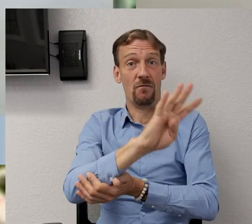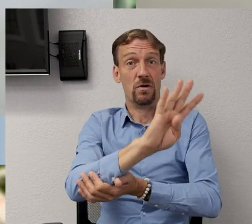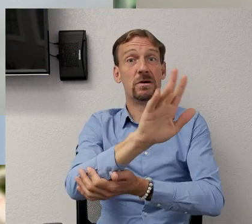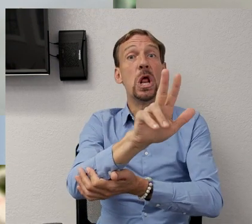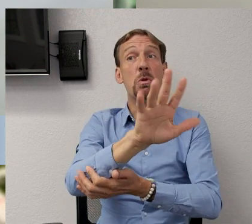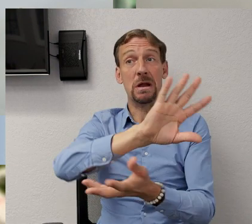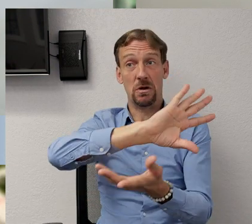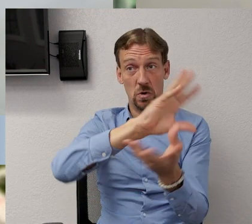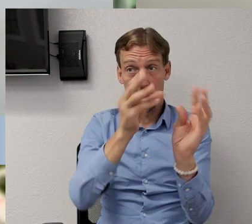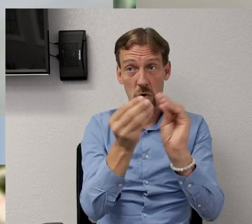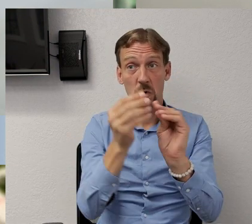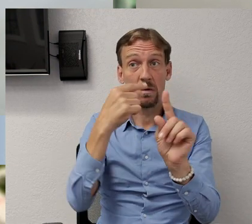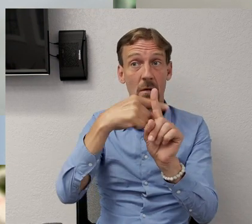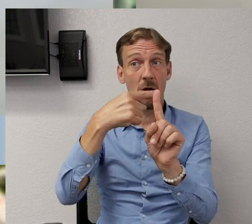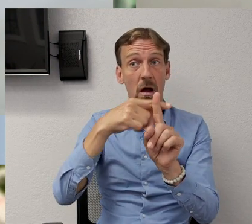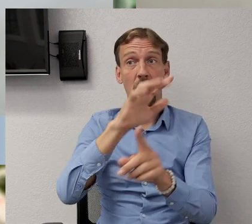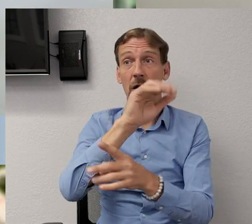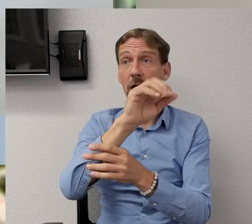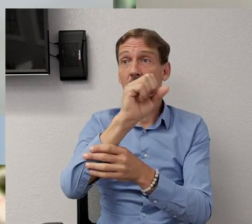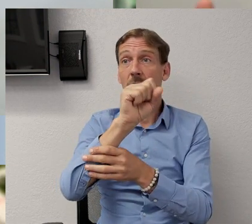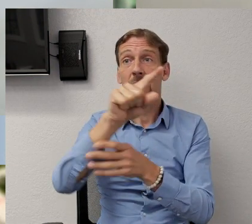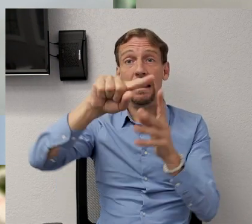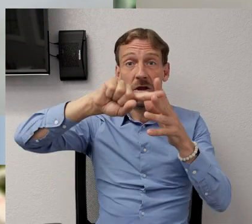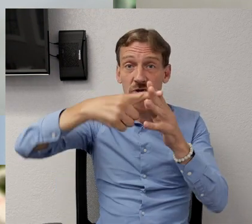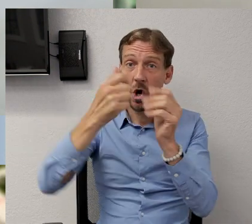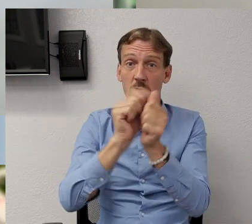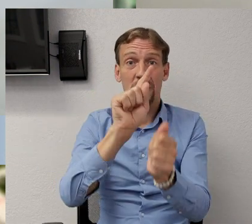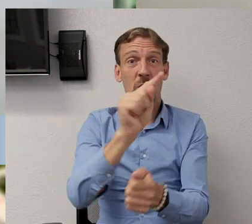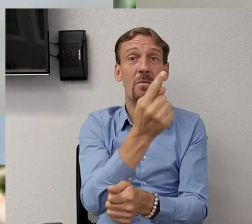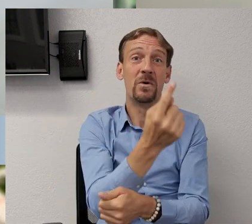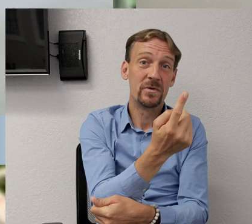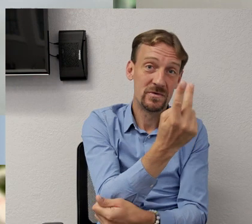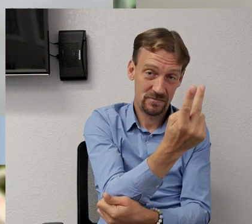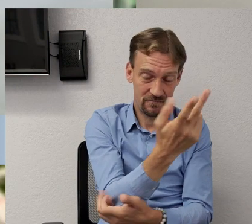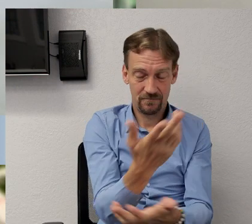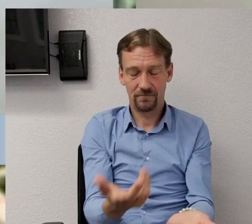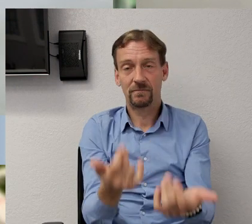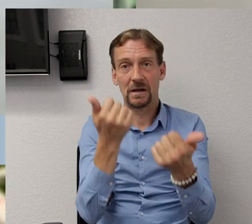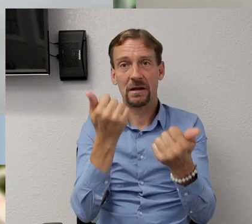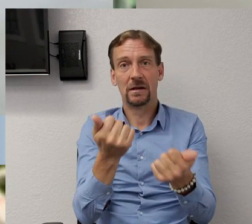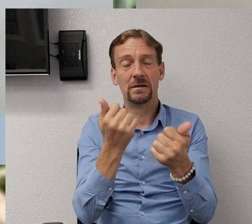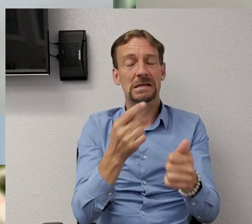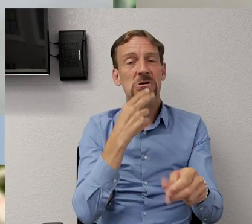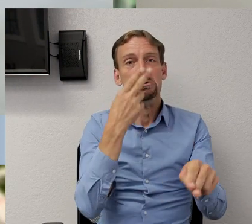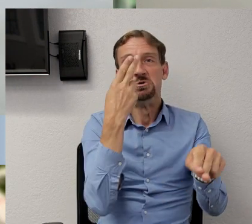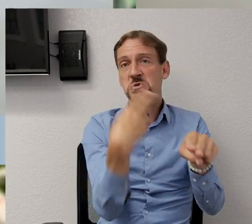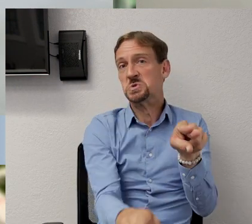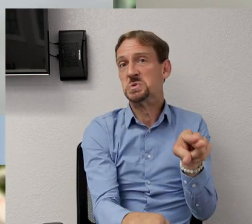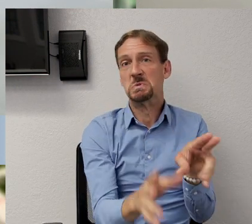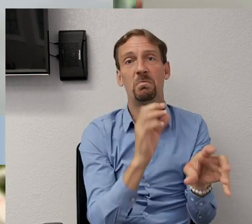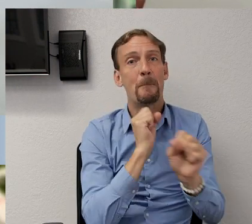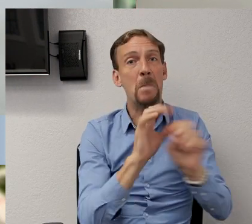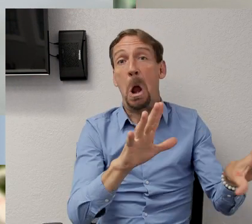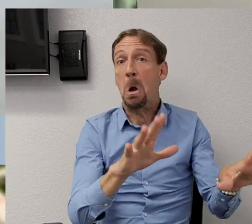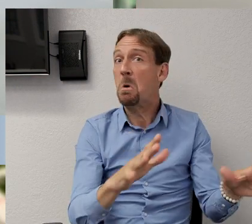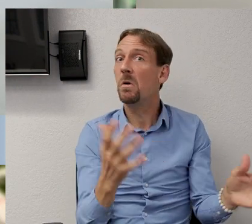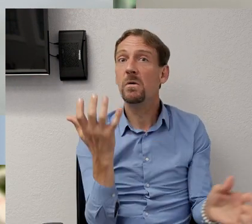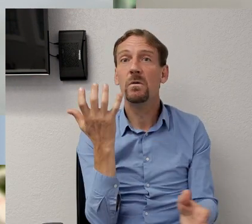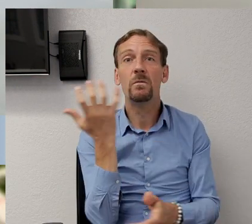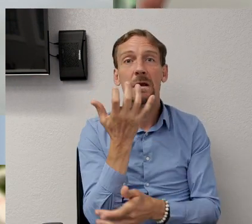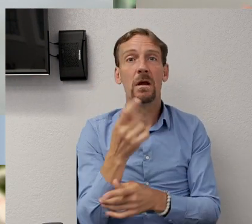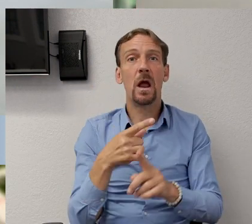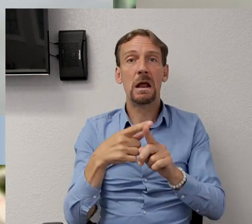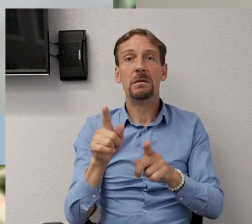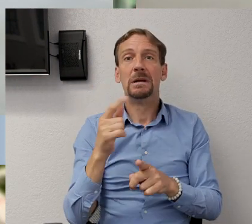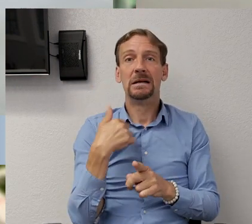43 total positive cases now. They started out with just 1 or 2, and just in such a short period of time. Again, you have